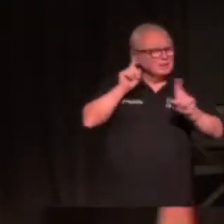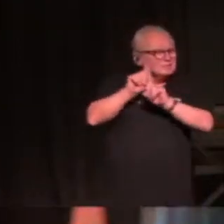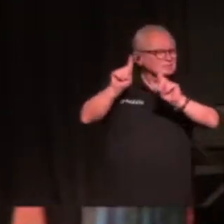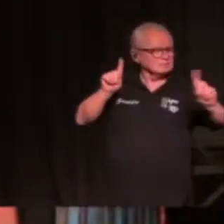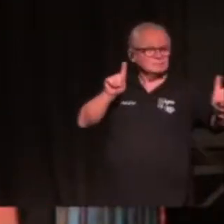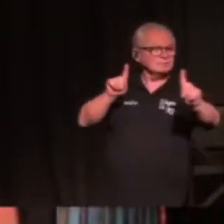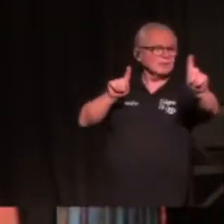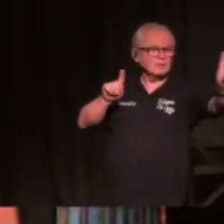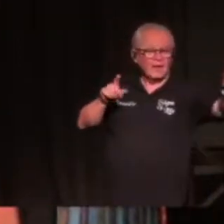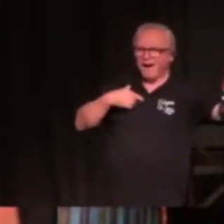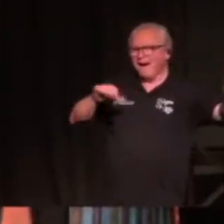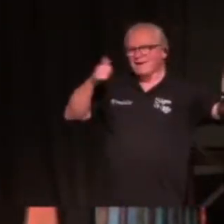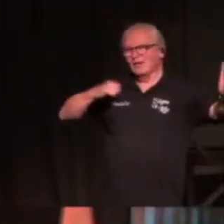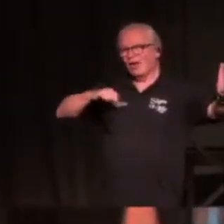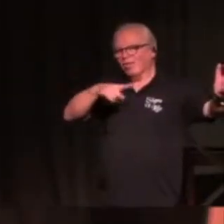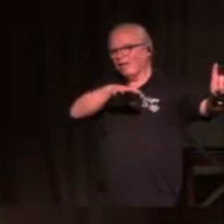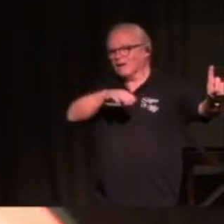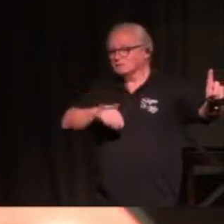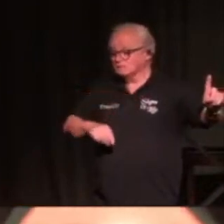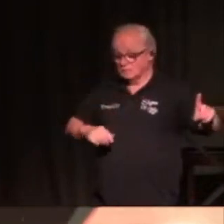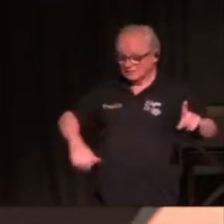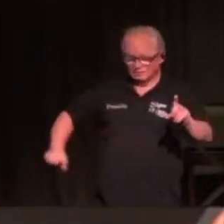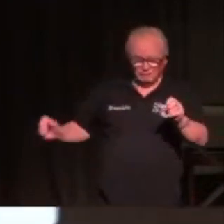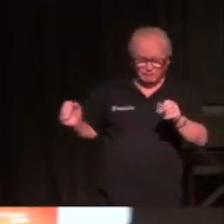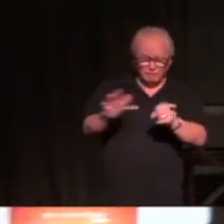lucky with that one, weren't we? And it's full of luck.